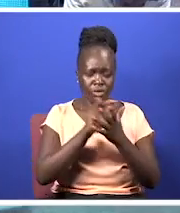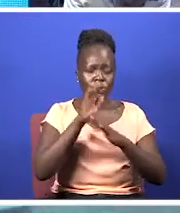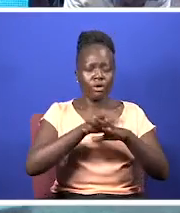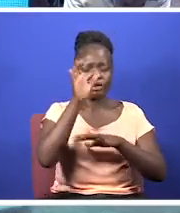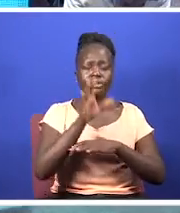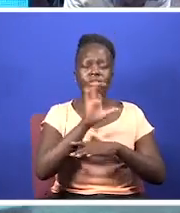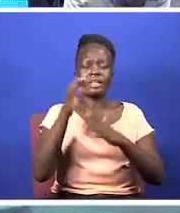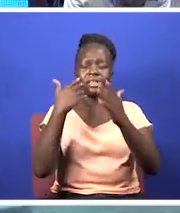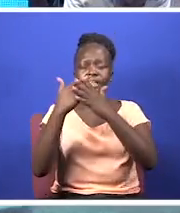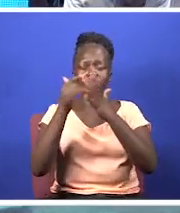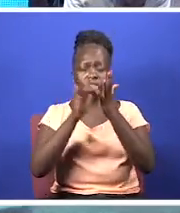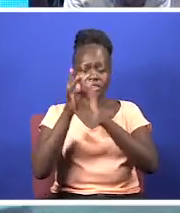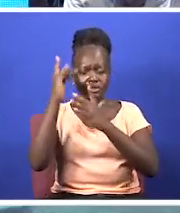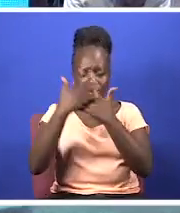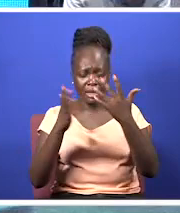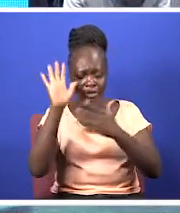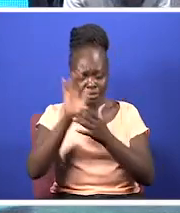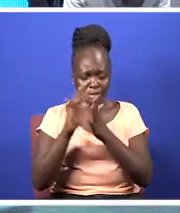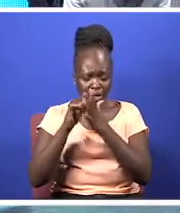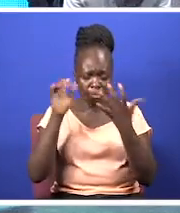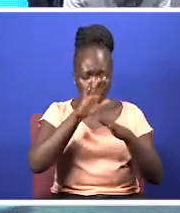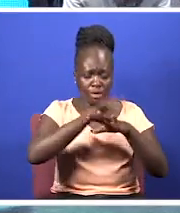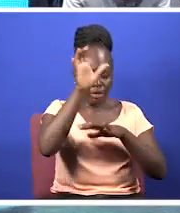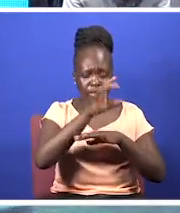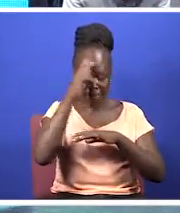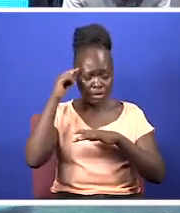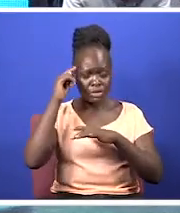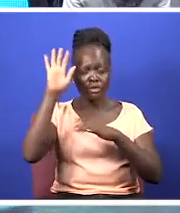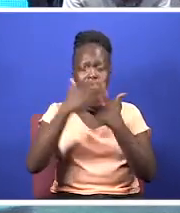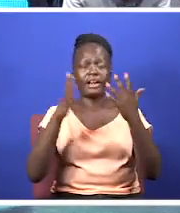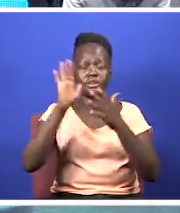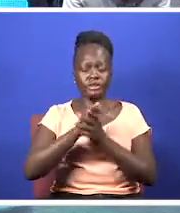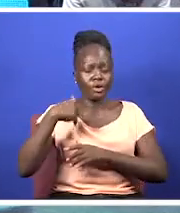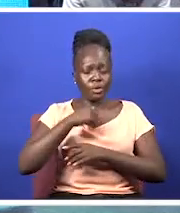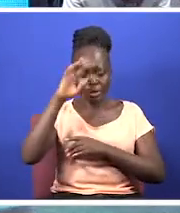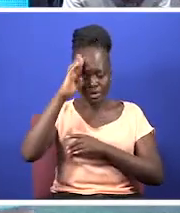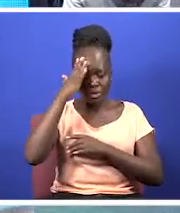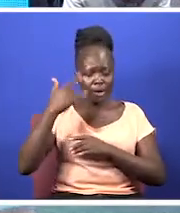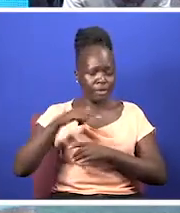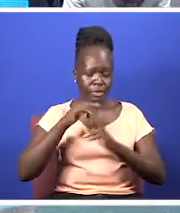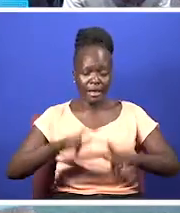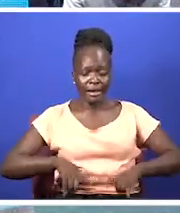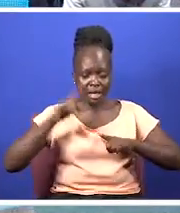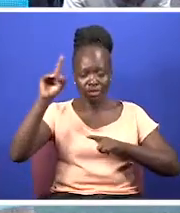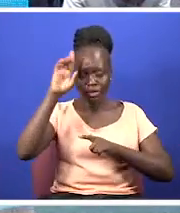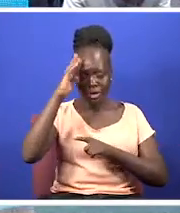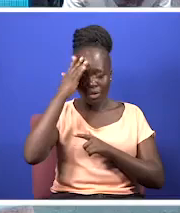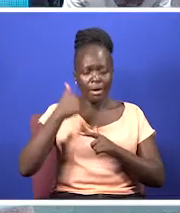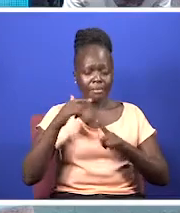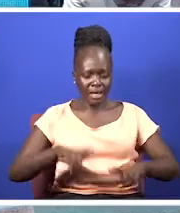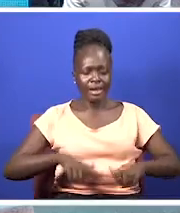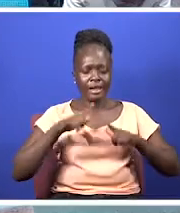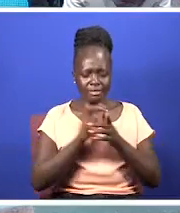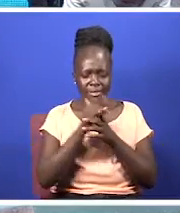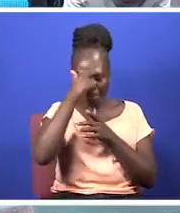your blood that was shed on the cross. Because of your blood, you are the reason that I'm living. You are the reason that I'm